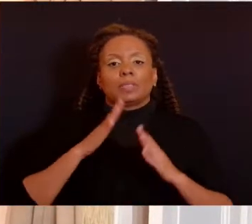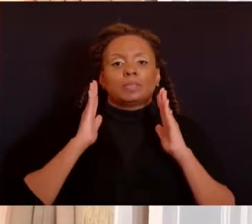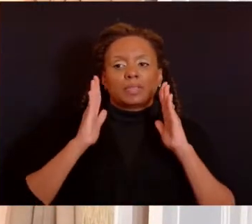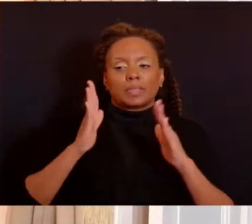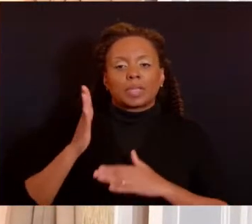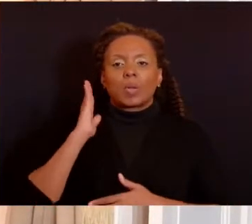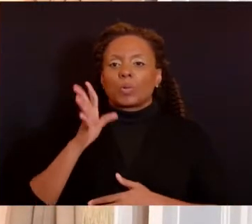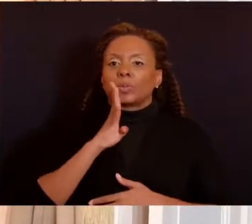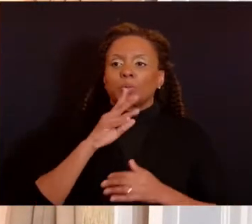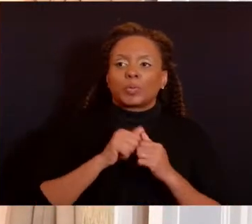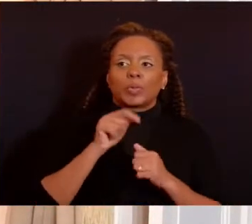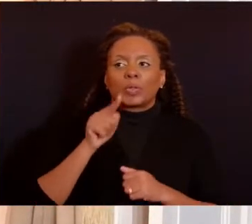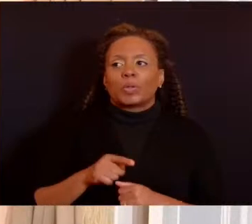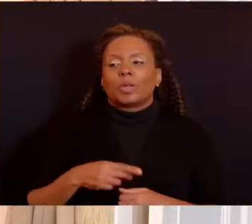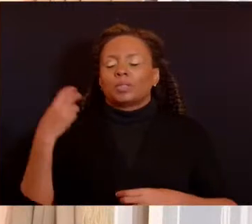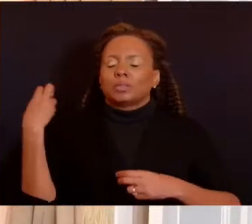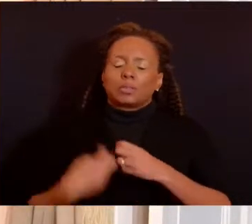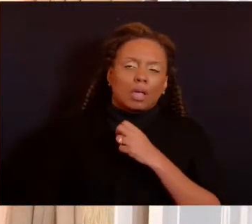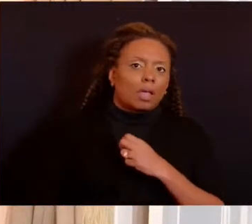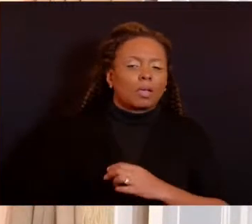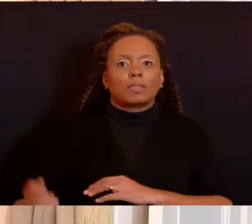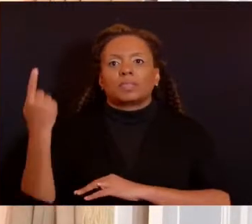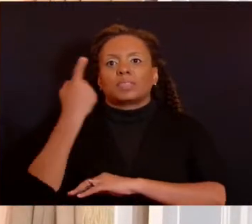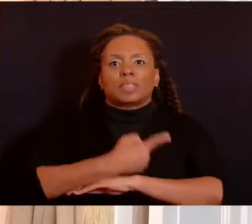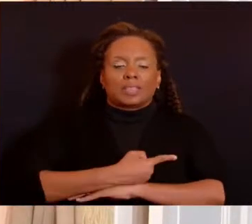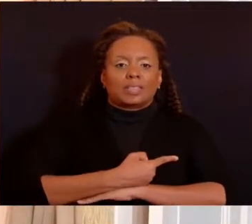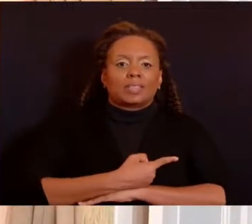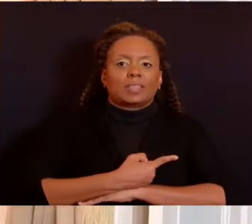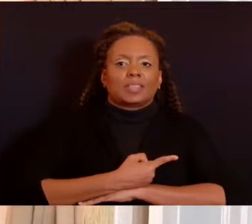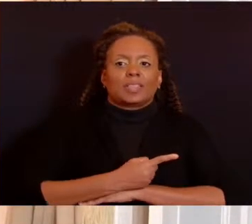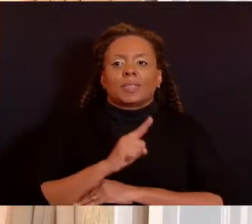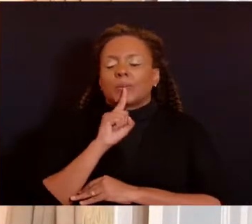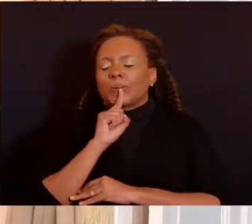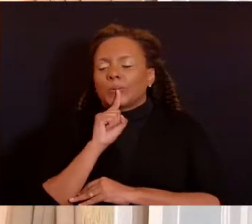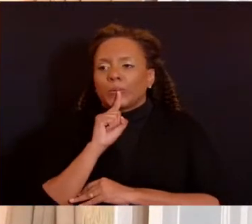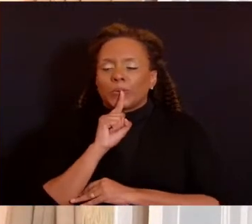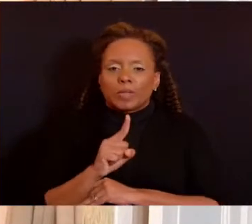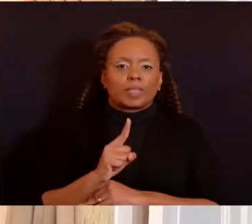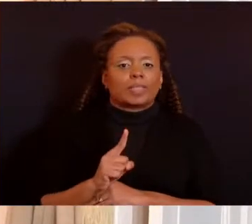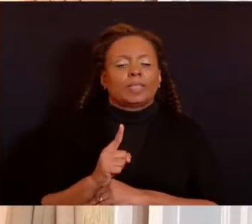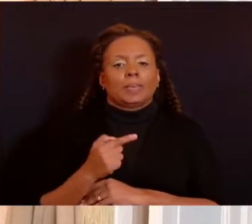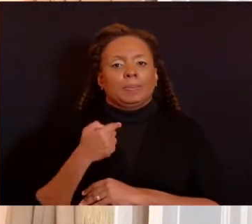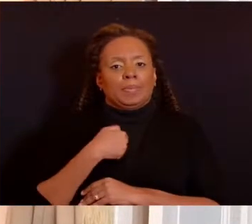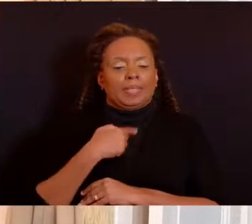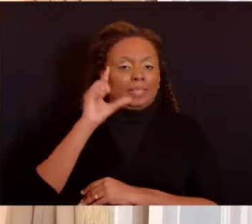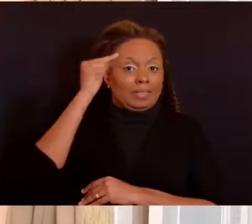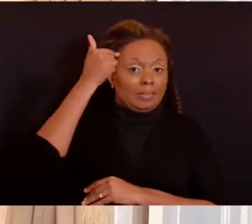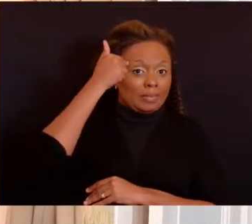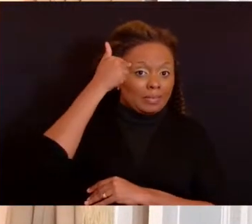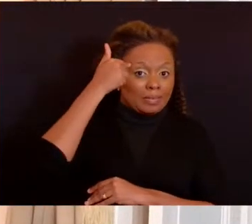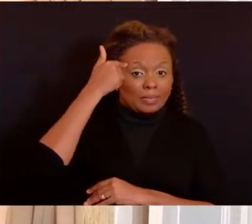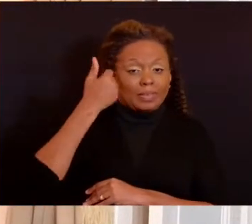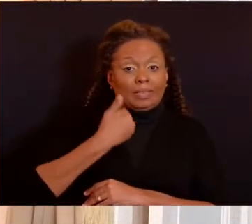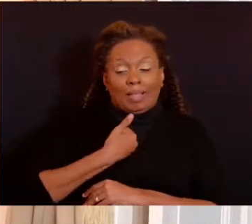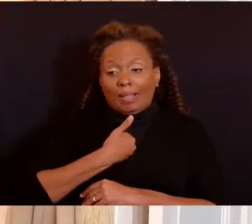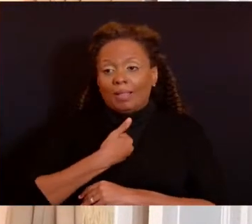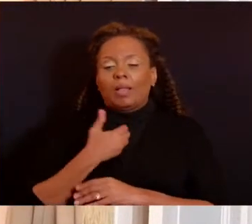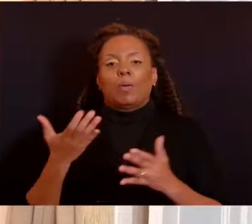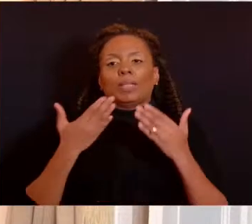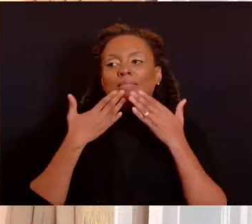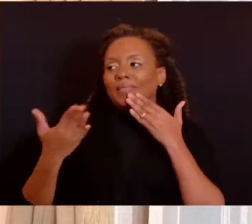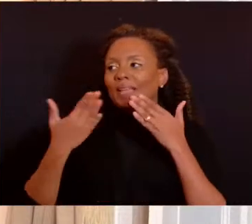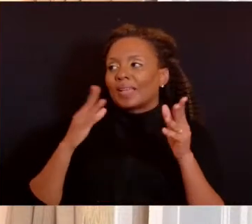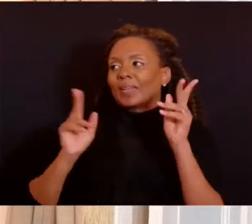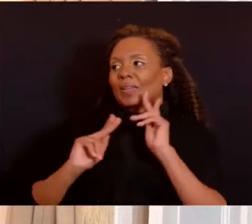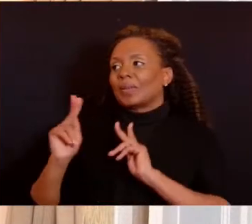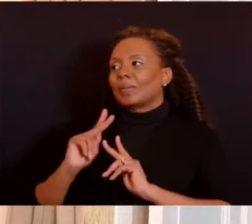back again. It's been a long, rough day for everyone, and I want really on behalf of the government to thank everyone who